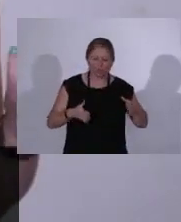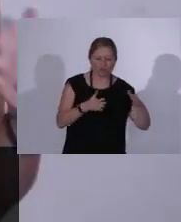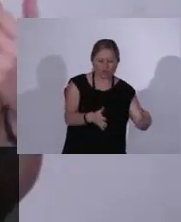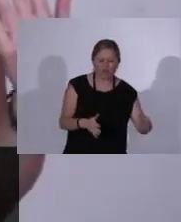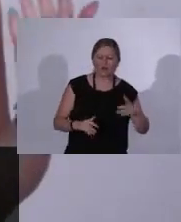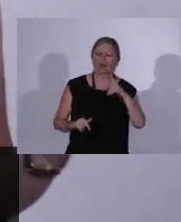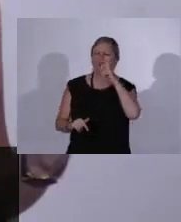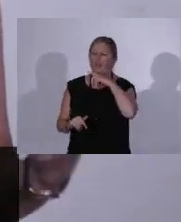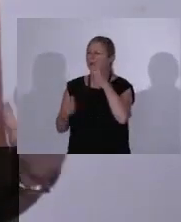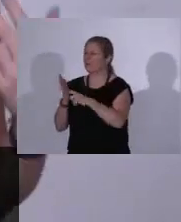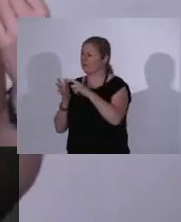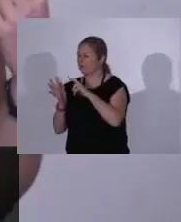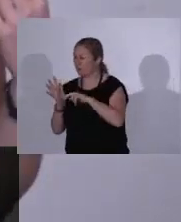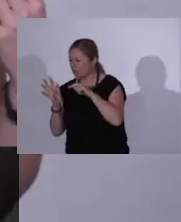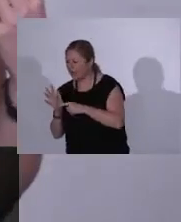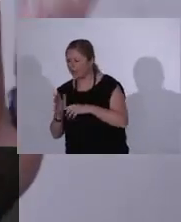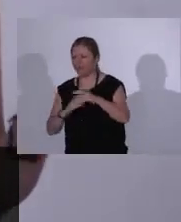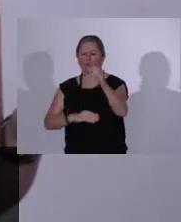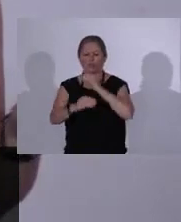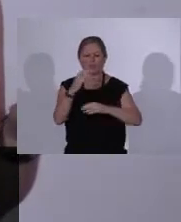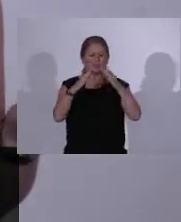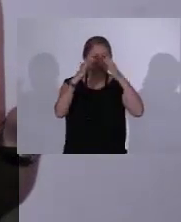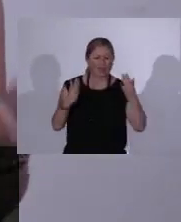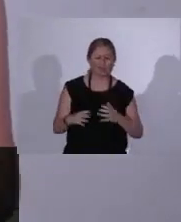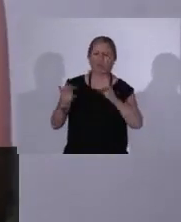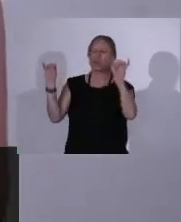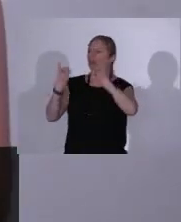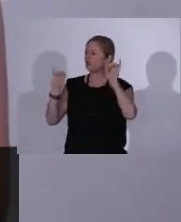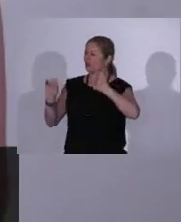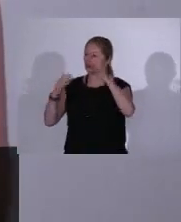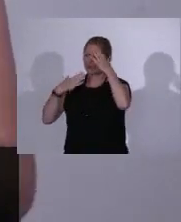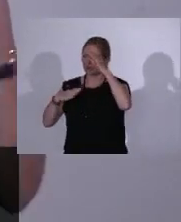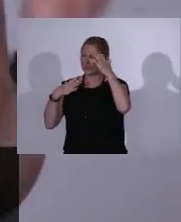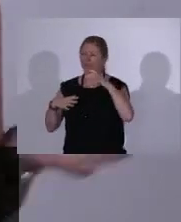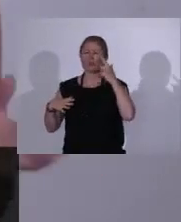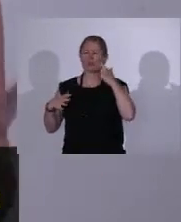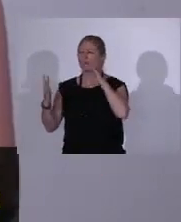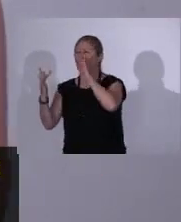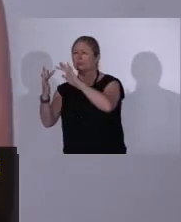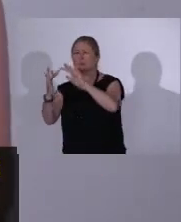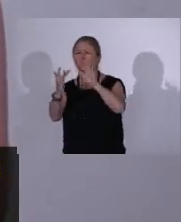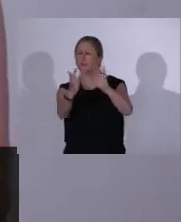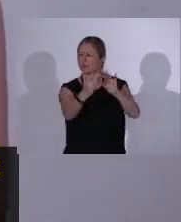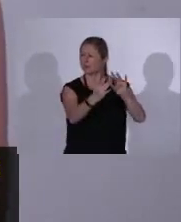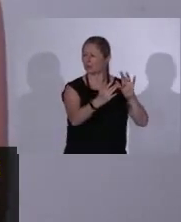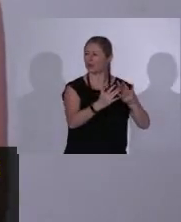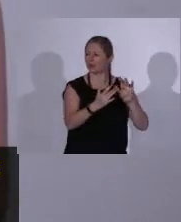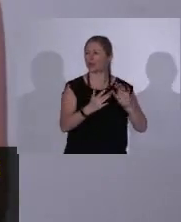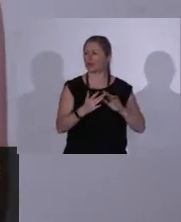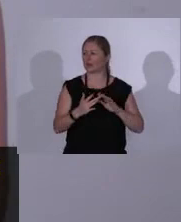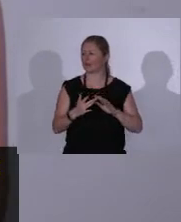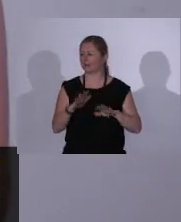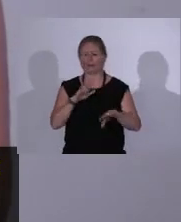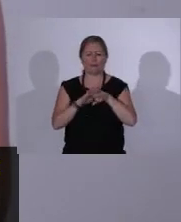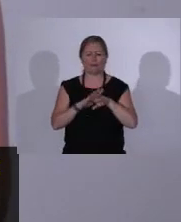rental accommodation, transition housing, or crisis accommodation that we're trying to reach as part of that overall homelessness population.